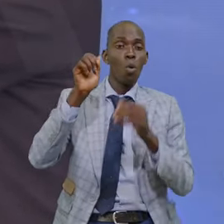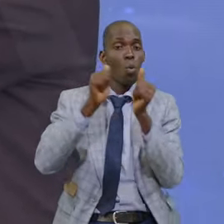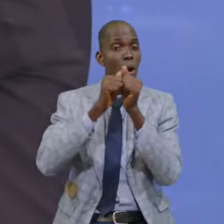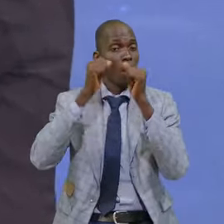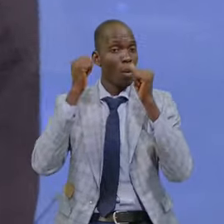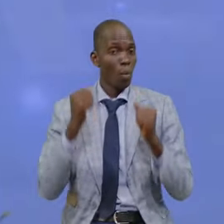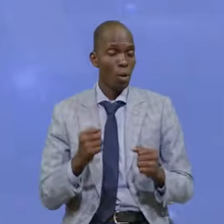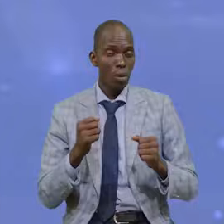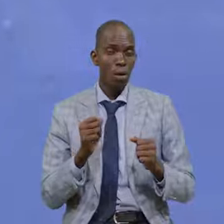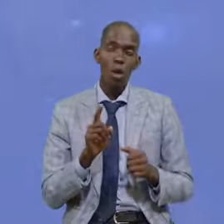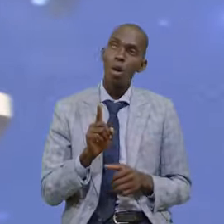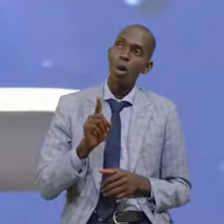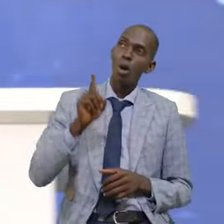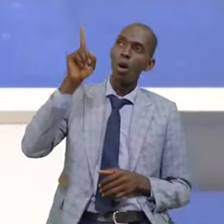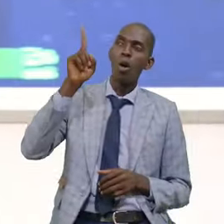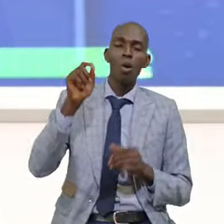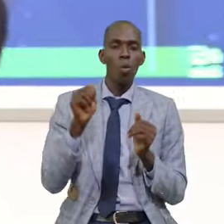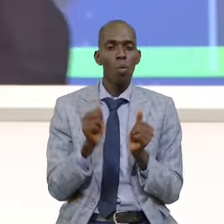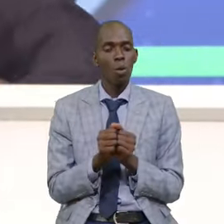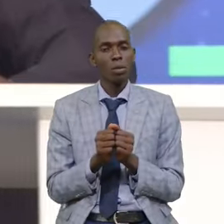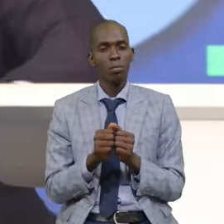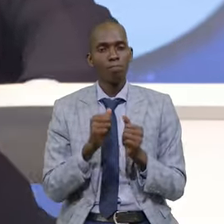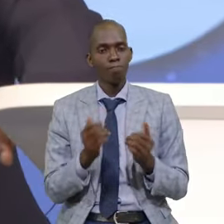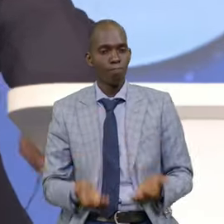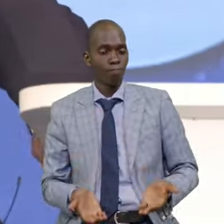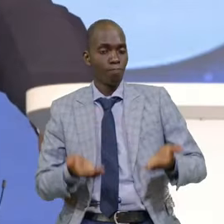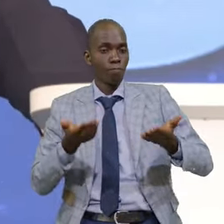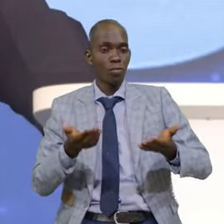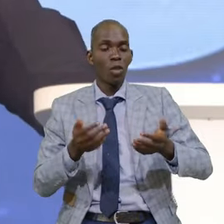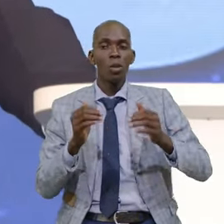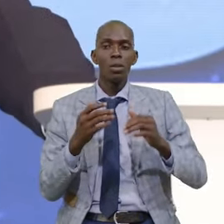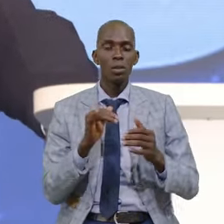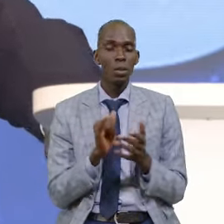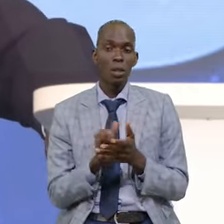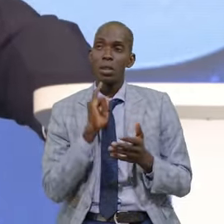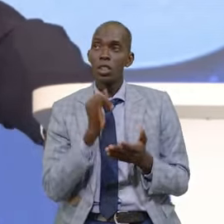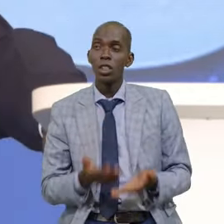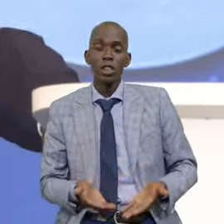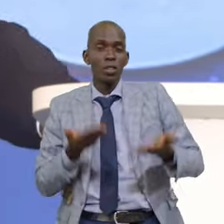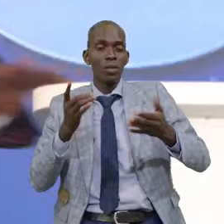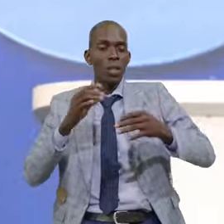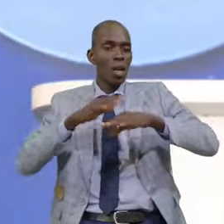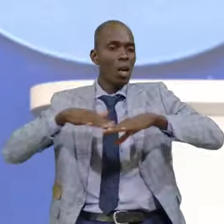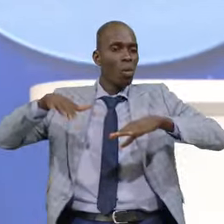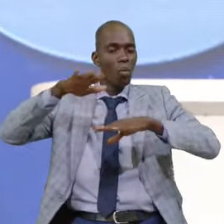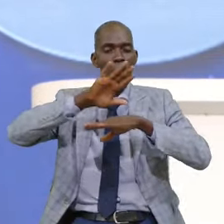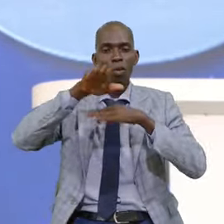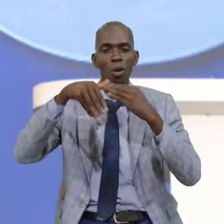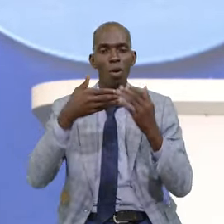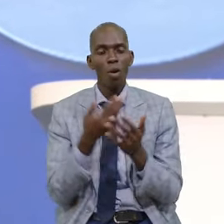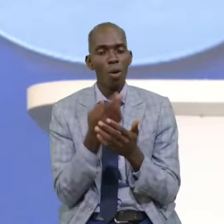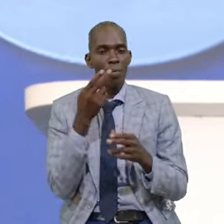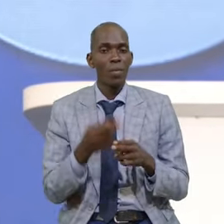there with exaltation, up there lifted above all names. And he is